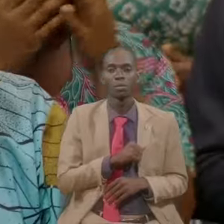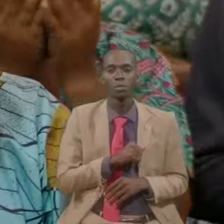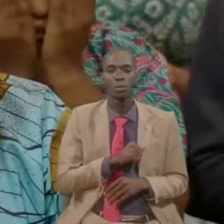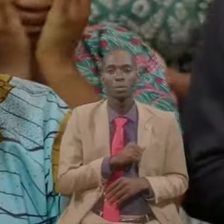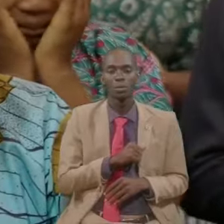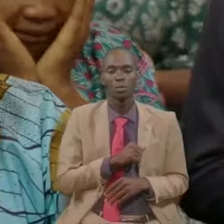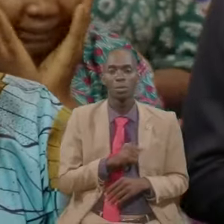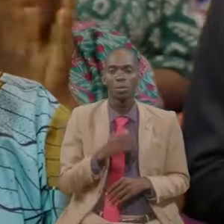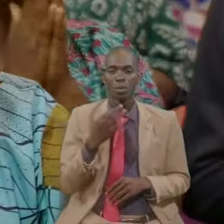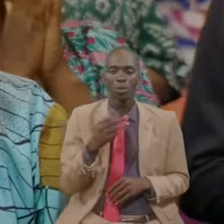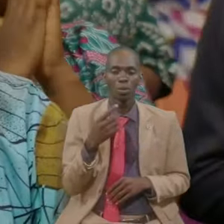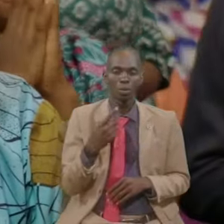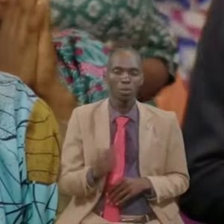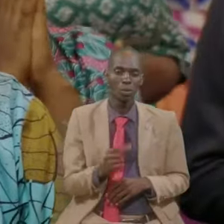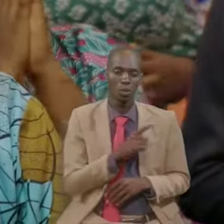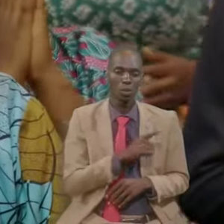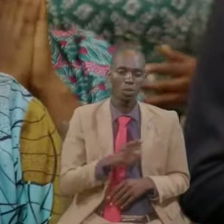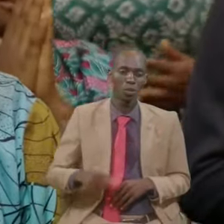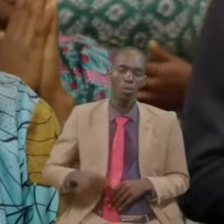of the Lord of glory.